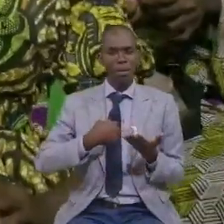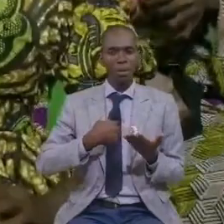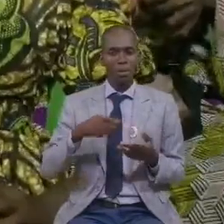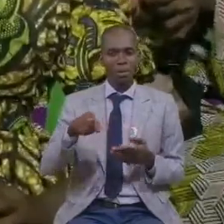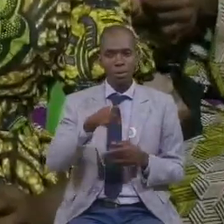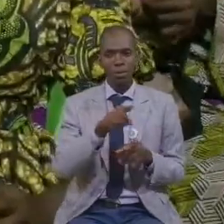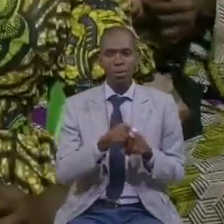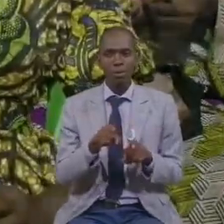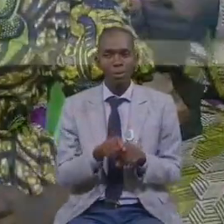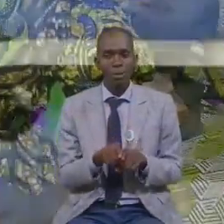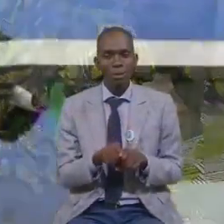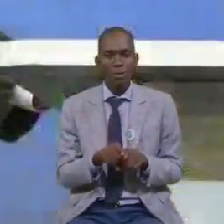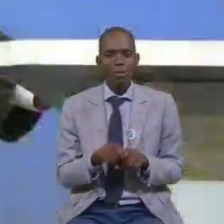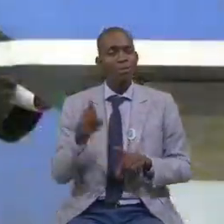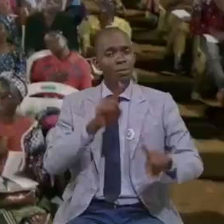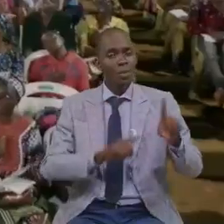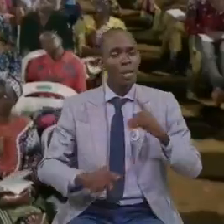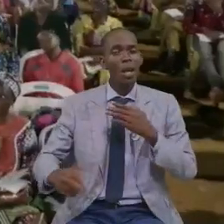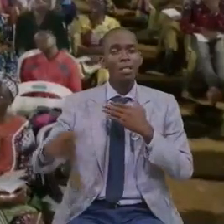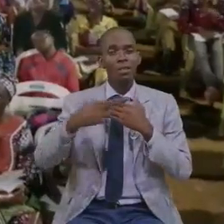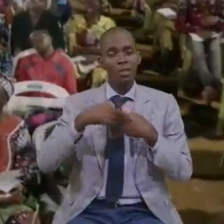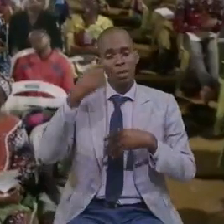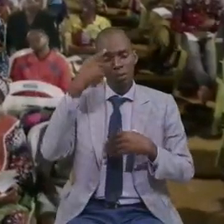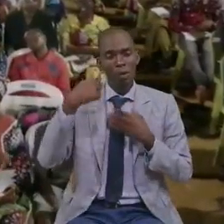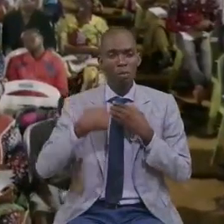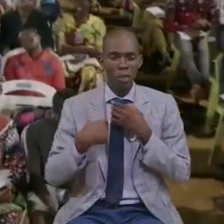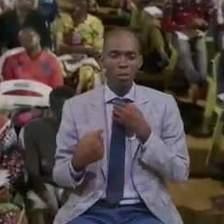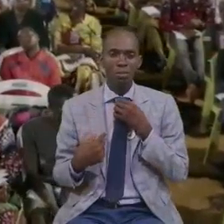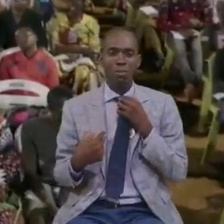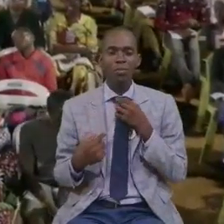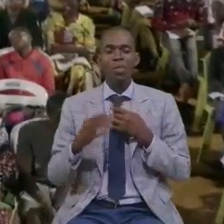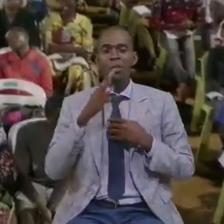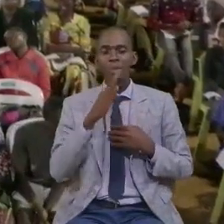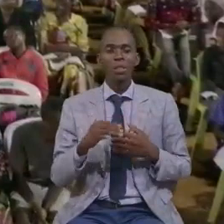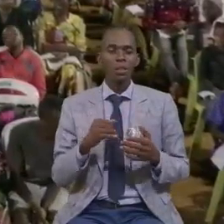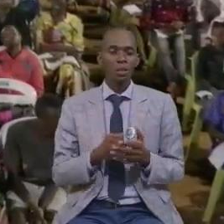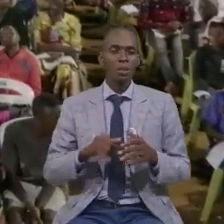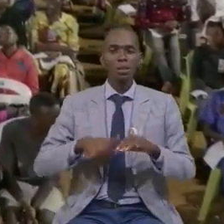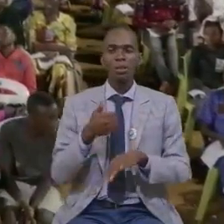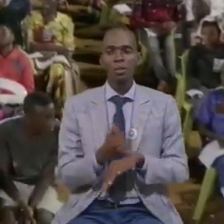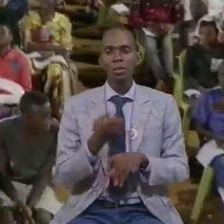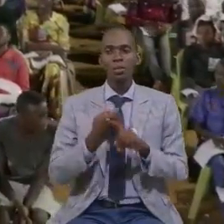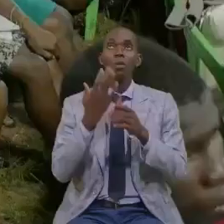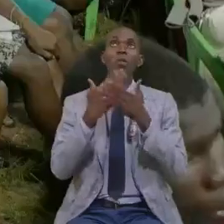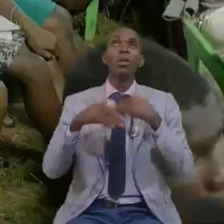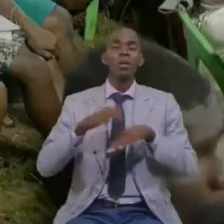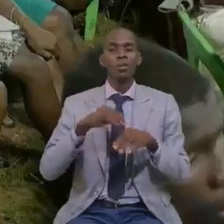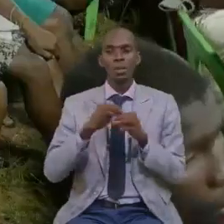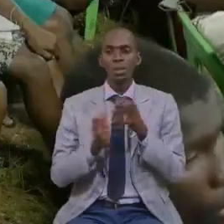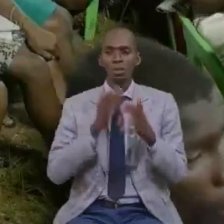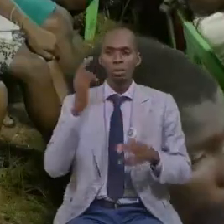You didn't say it well. Be it confirmed from heaven in Jesus'